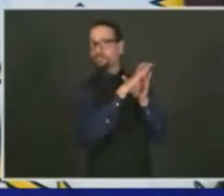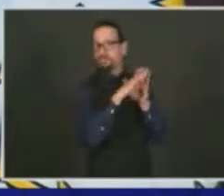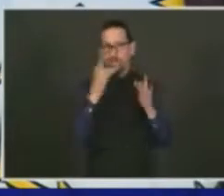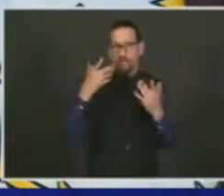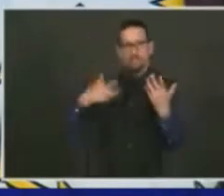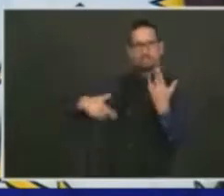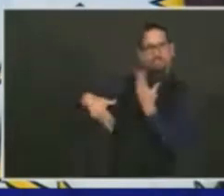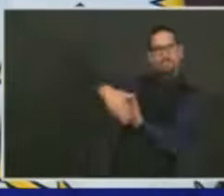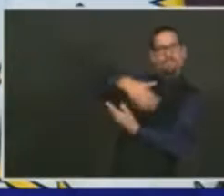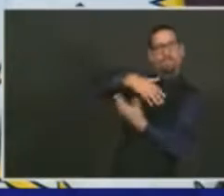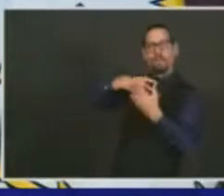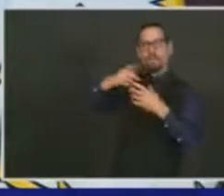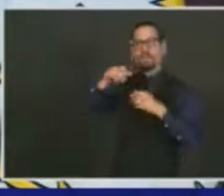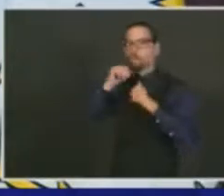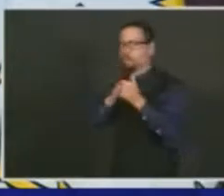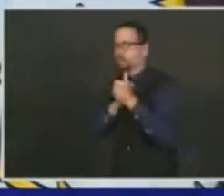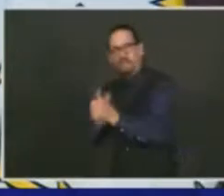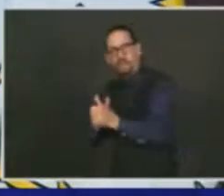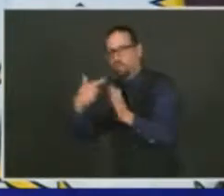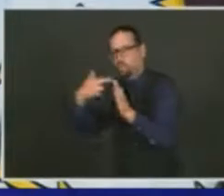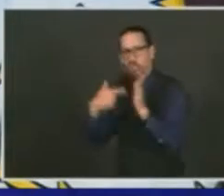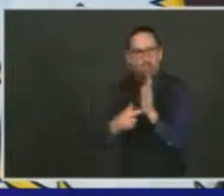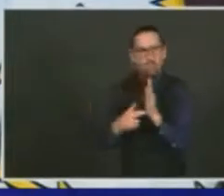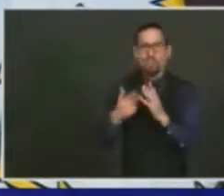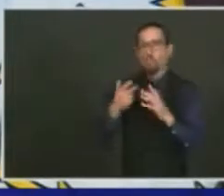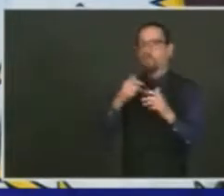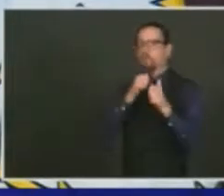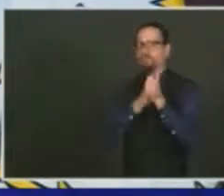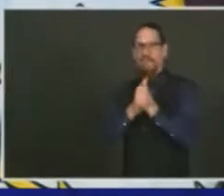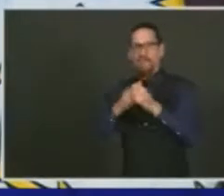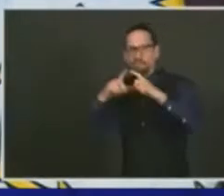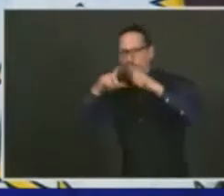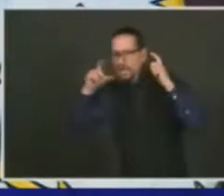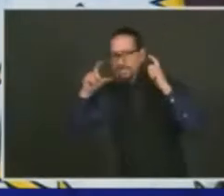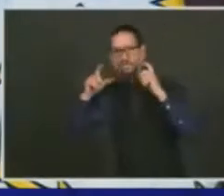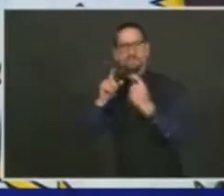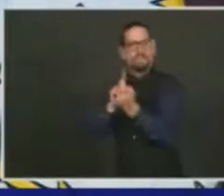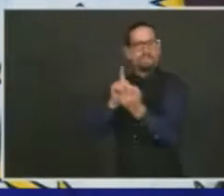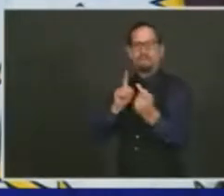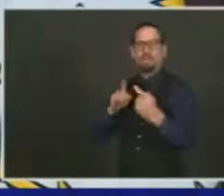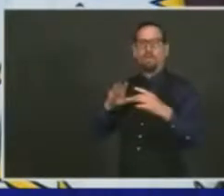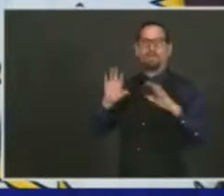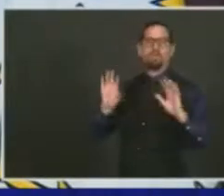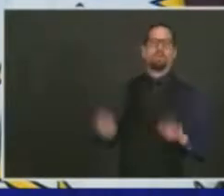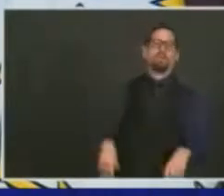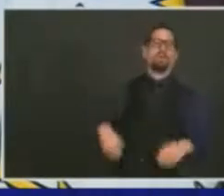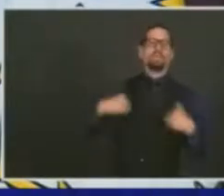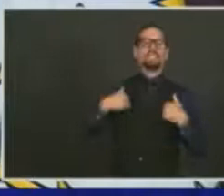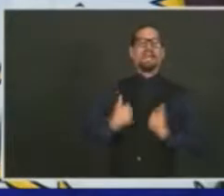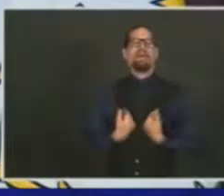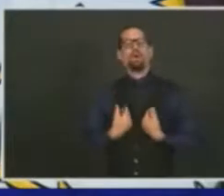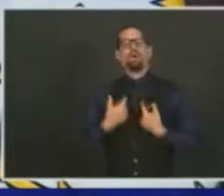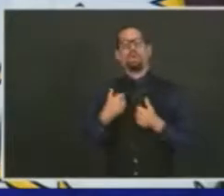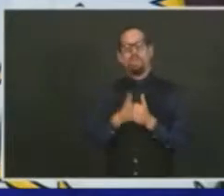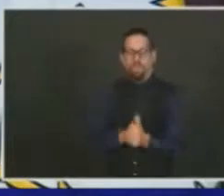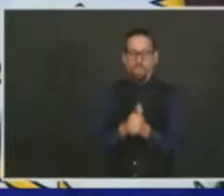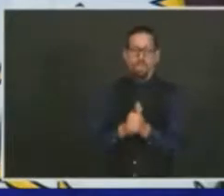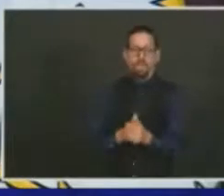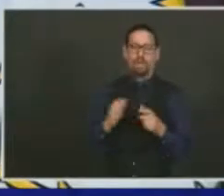in settings where our guards are down, we're relaxed, we get close to people, and our masks are